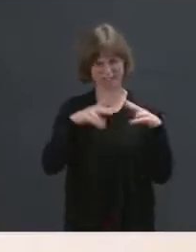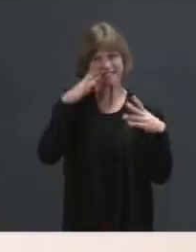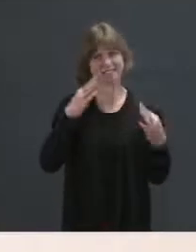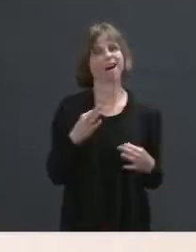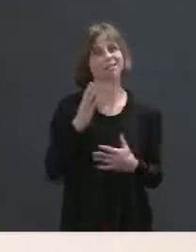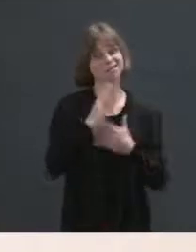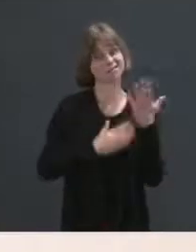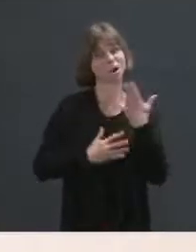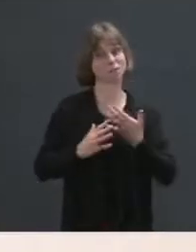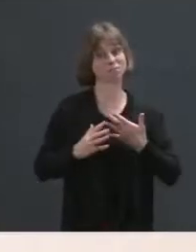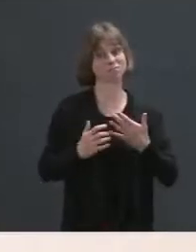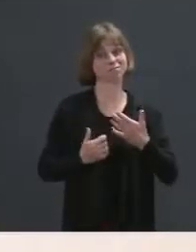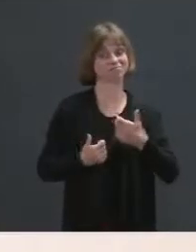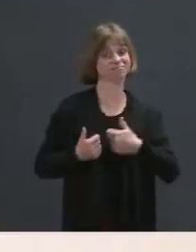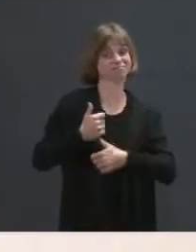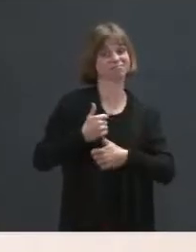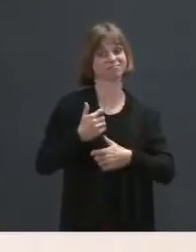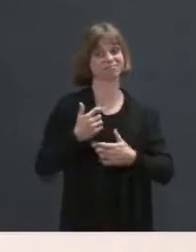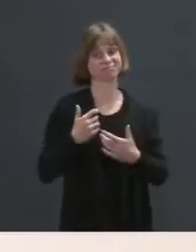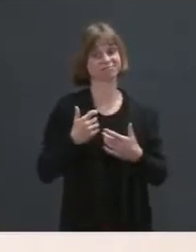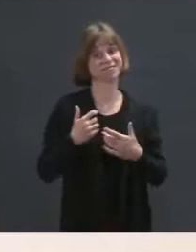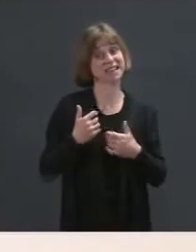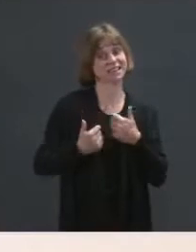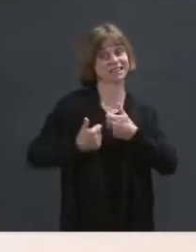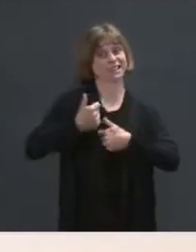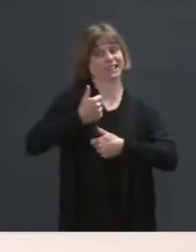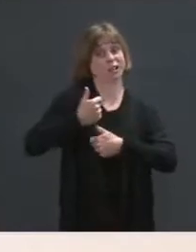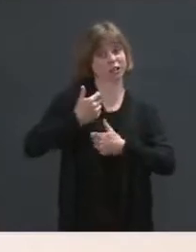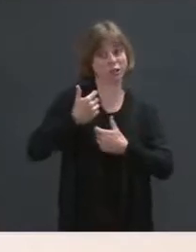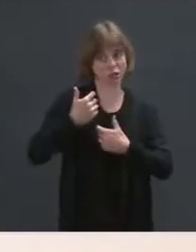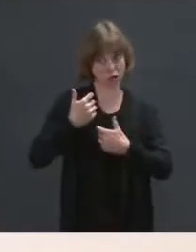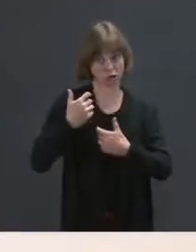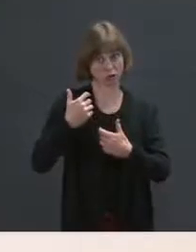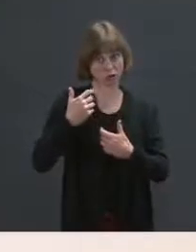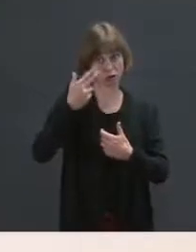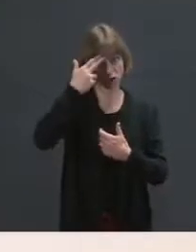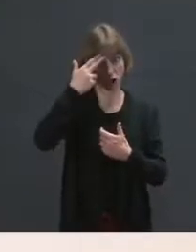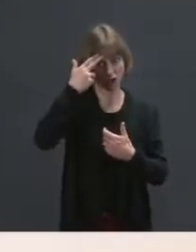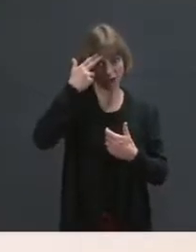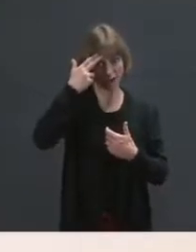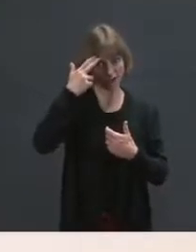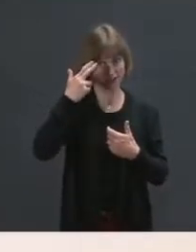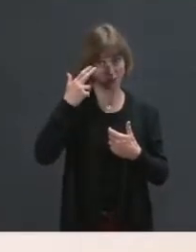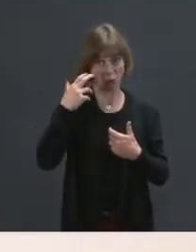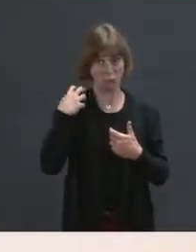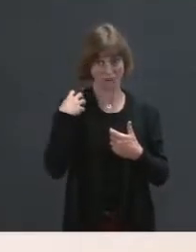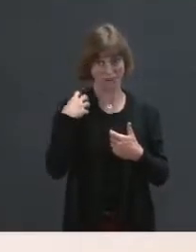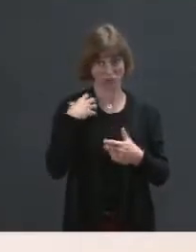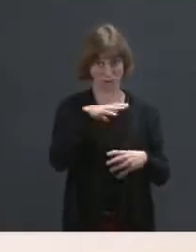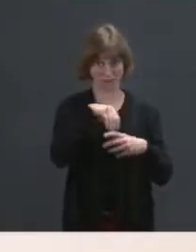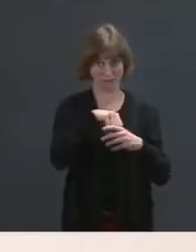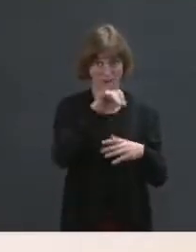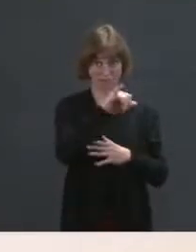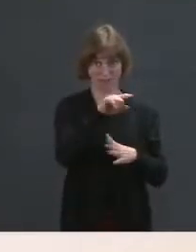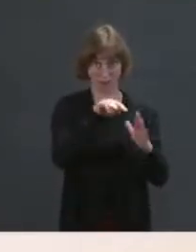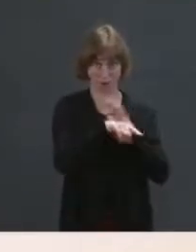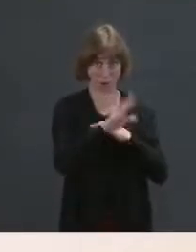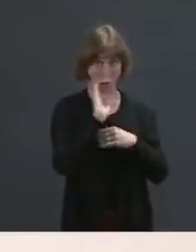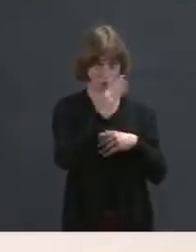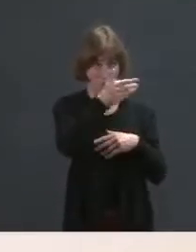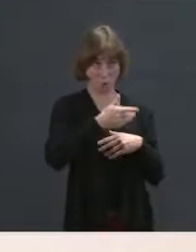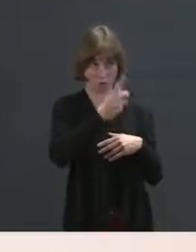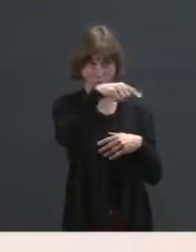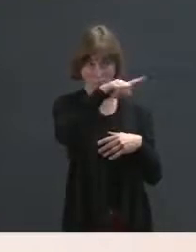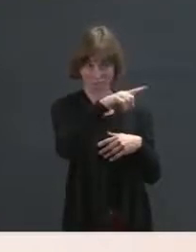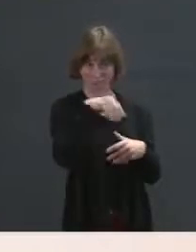the Khashoggi murder, would those officials be welcome to the United States? Could they conceivably be subject to